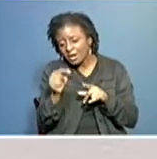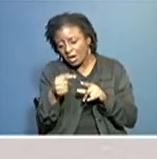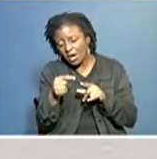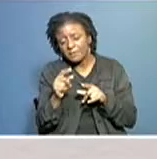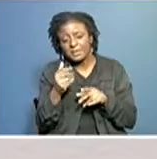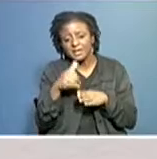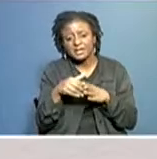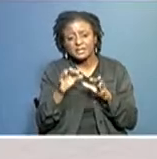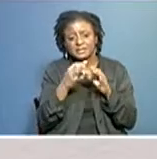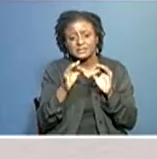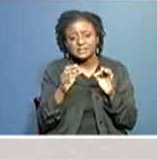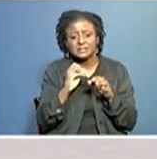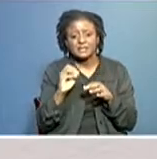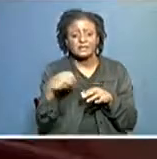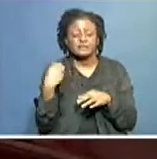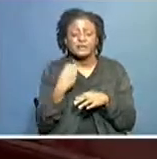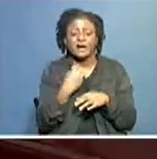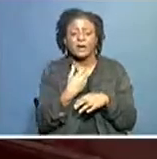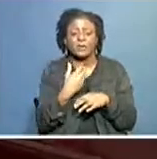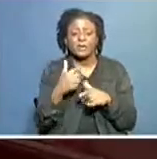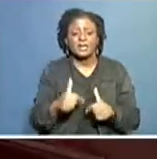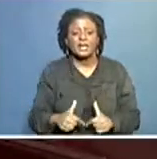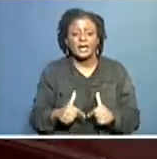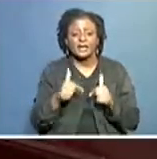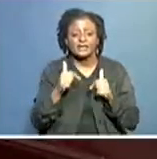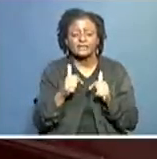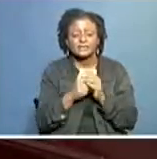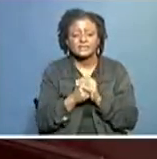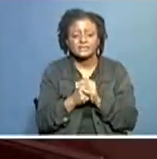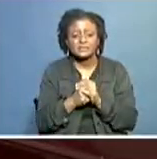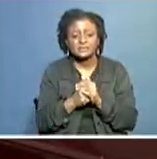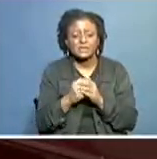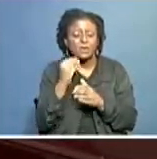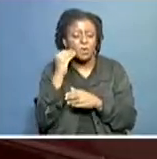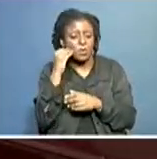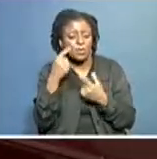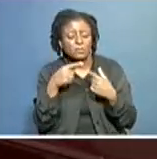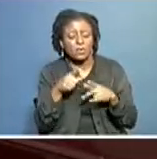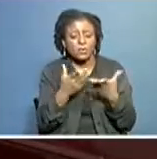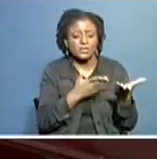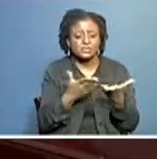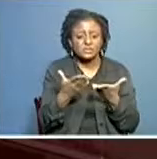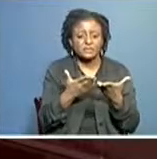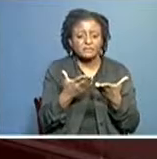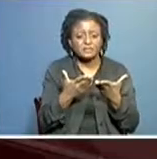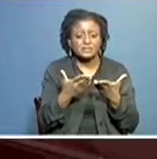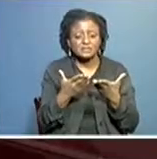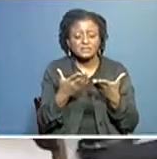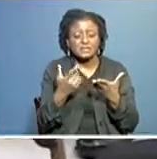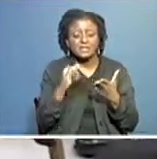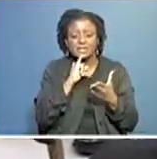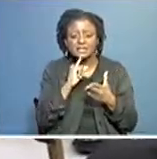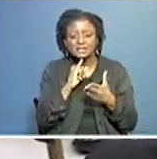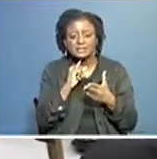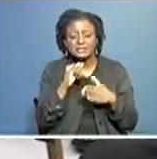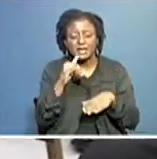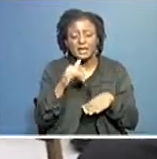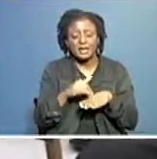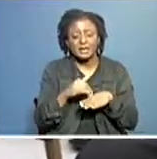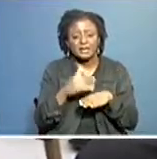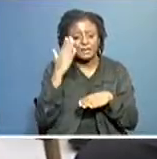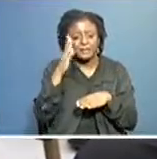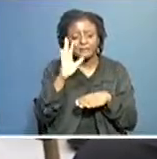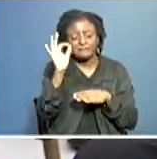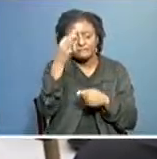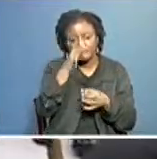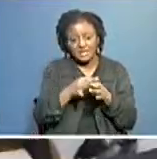sentence of all our lives. A homegoing service for Griffin is set to take place at Faith United Baptist